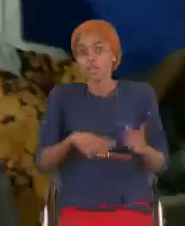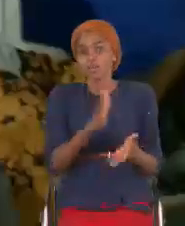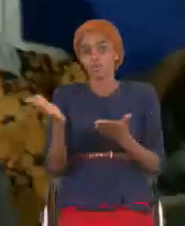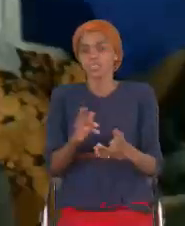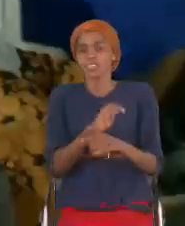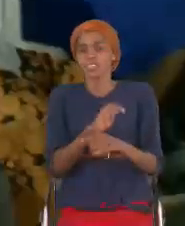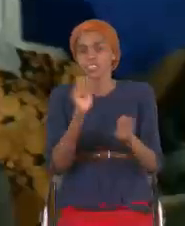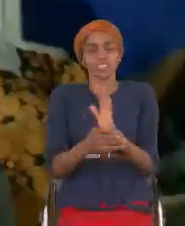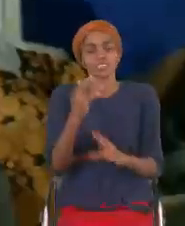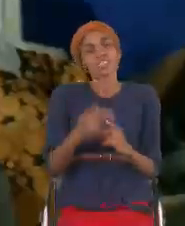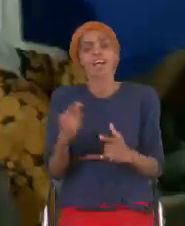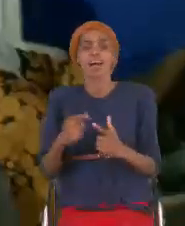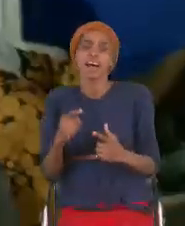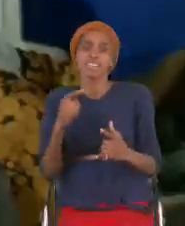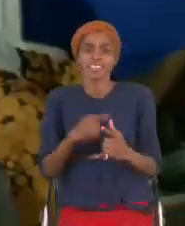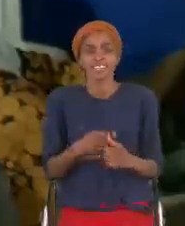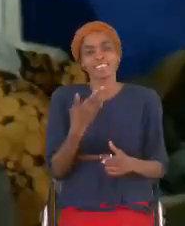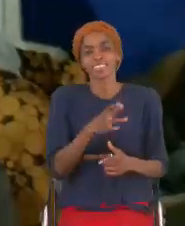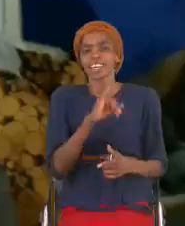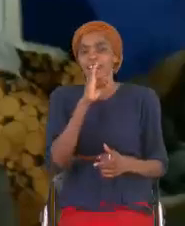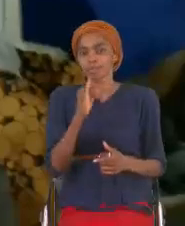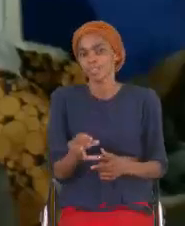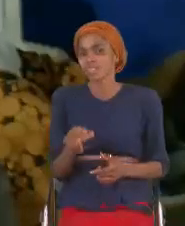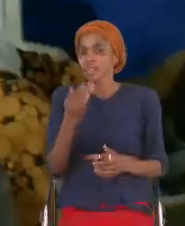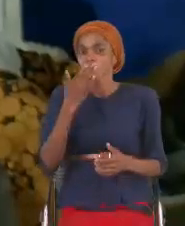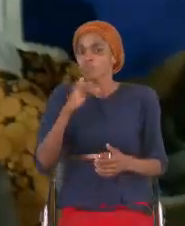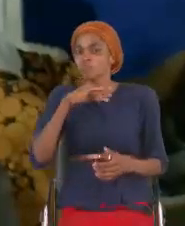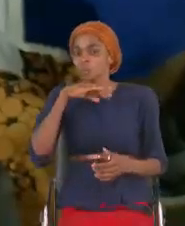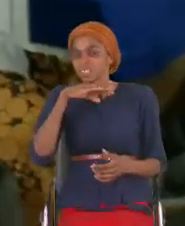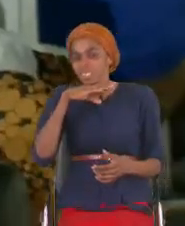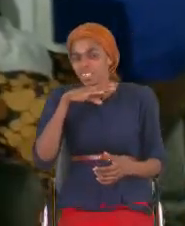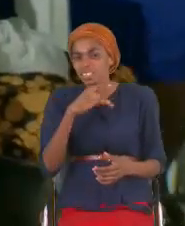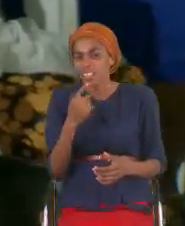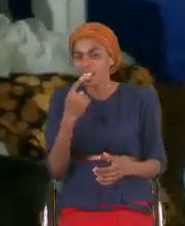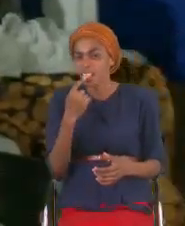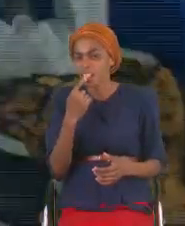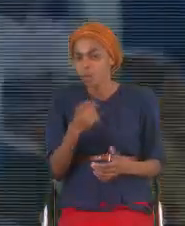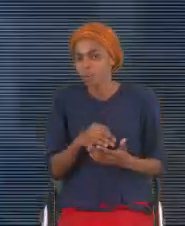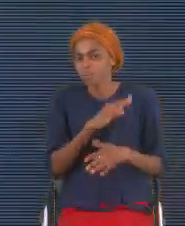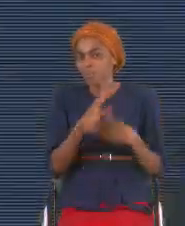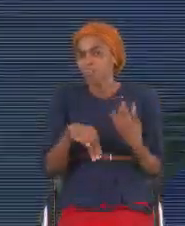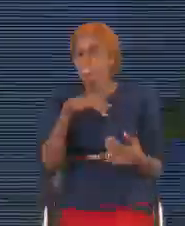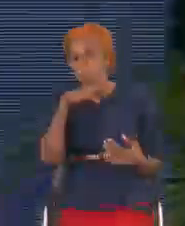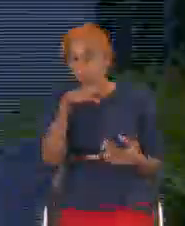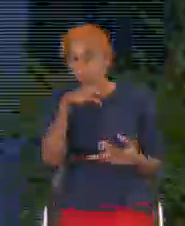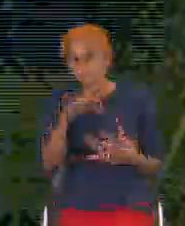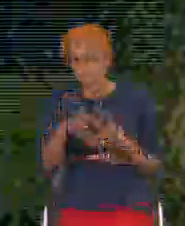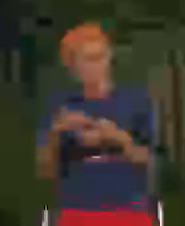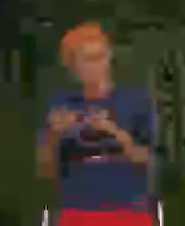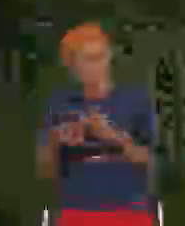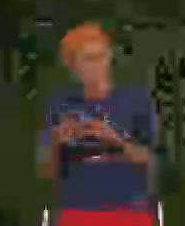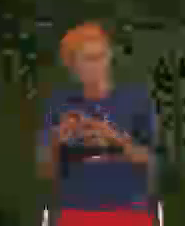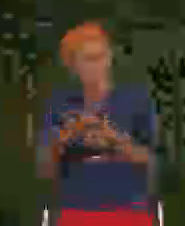And then there is polluted tongue. All the polluted stories and defiling things, when